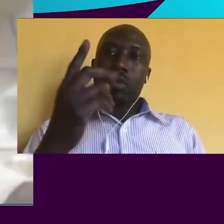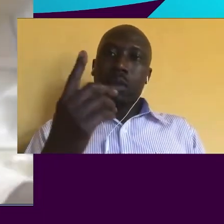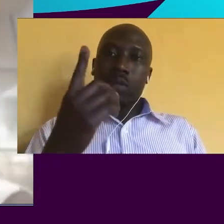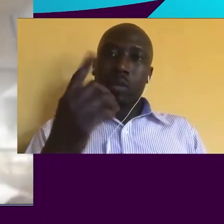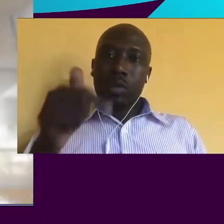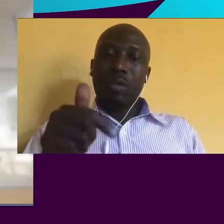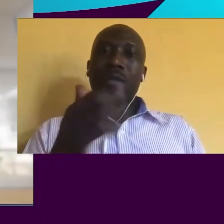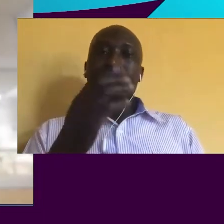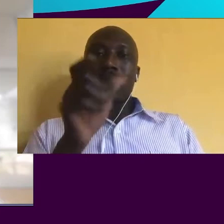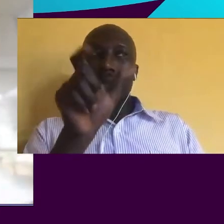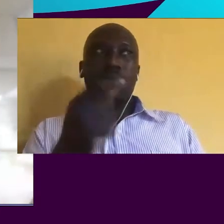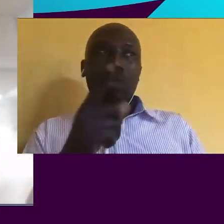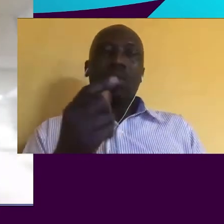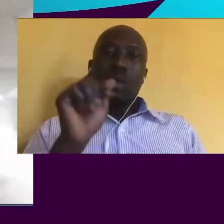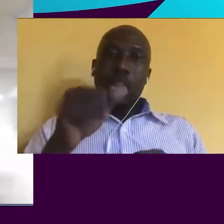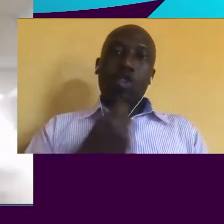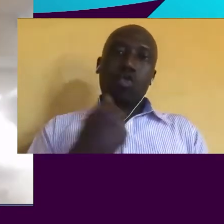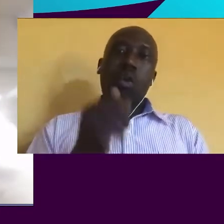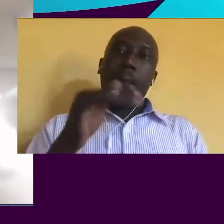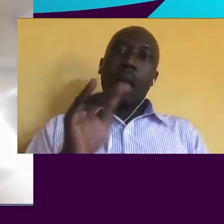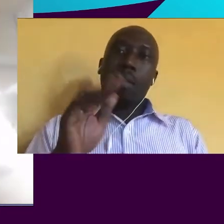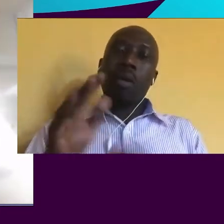more. Steve,